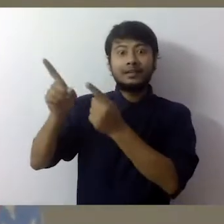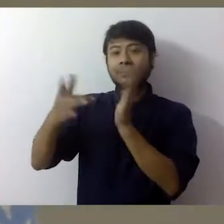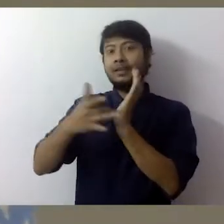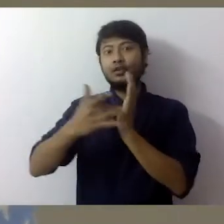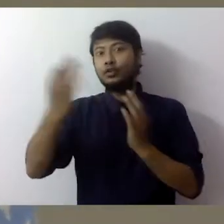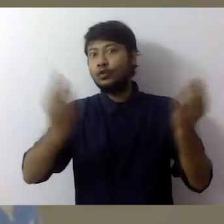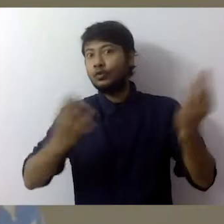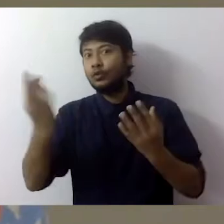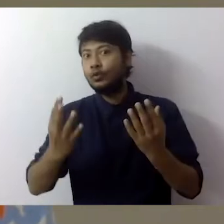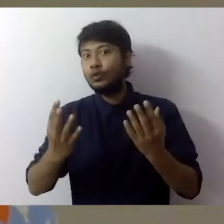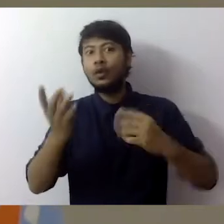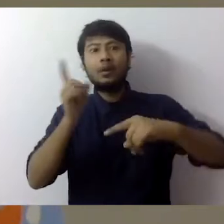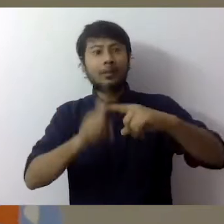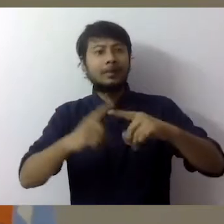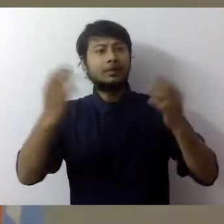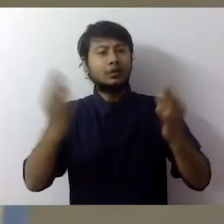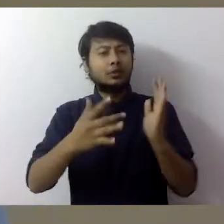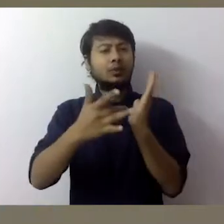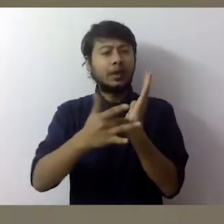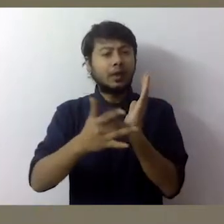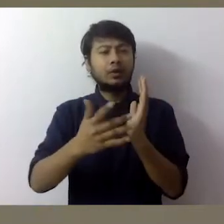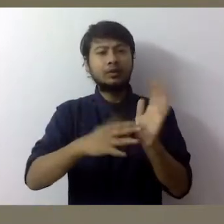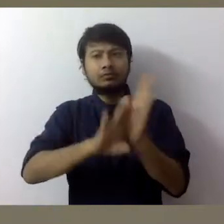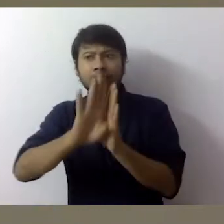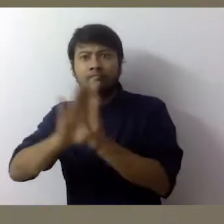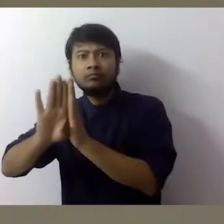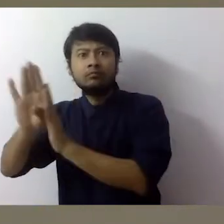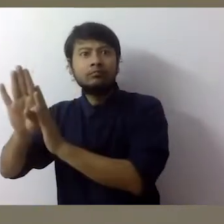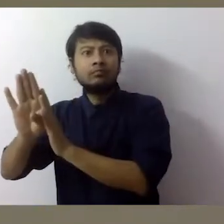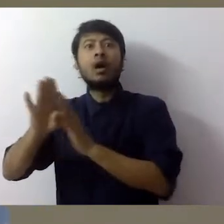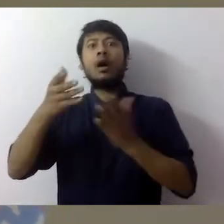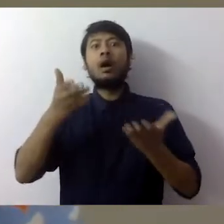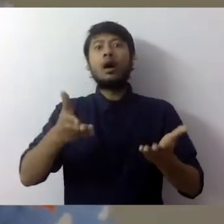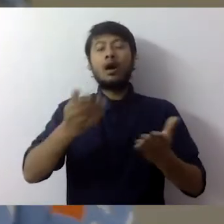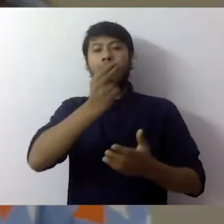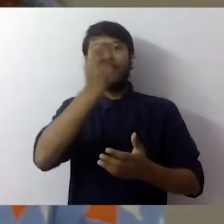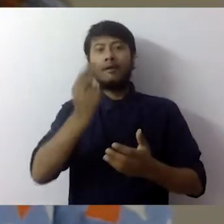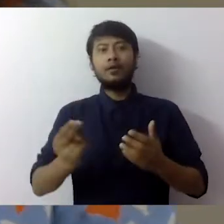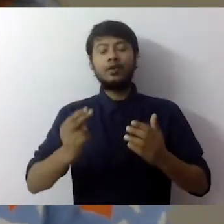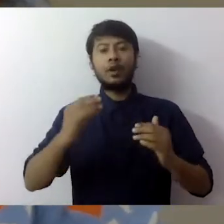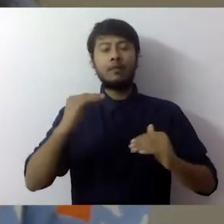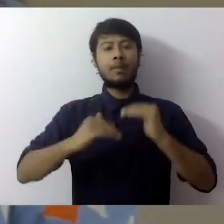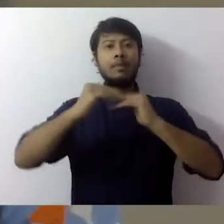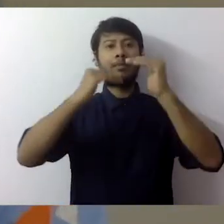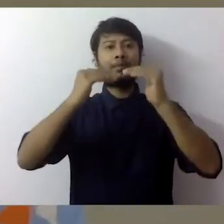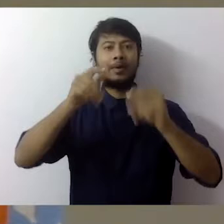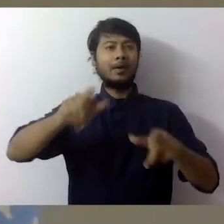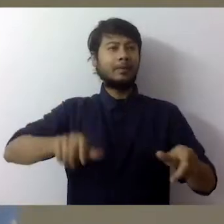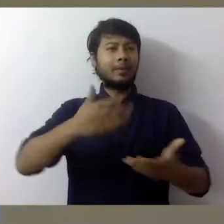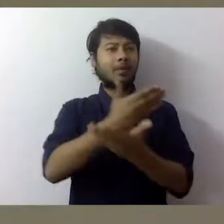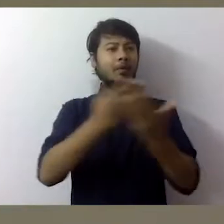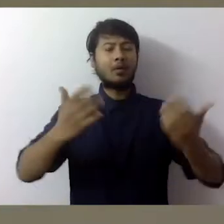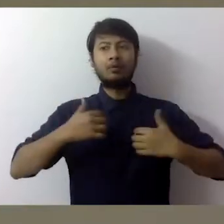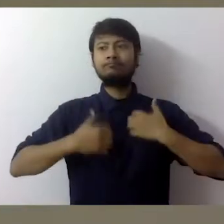emergence of the proscenium stage contributed to this development. It was indeed a period of excitement wherein a new class